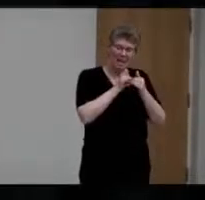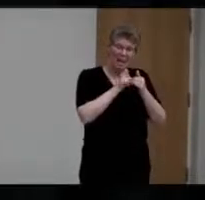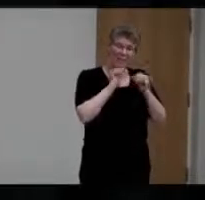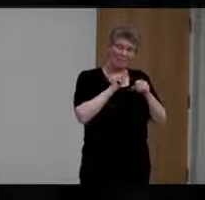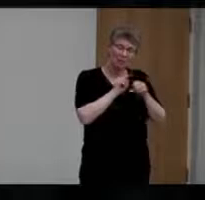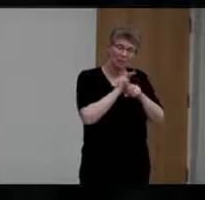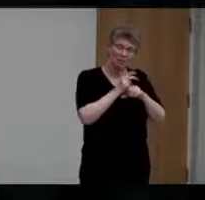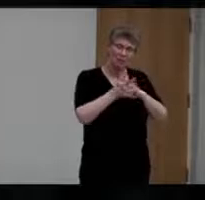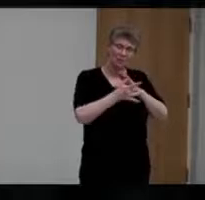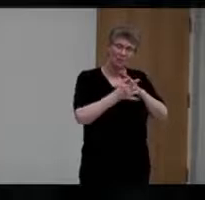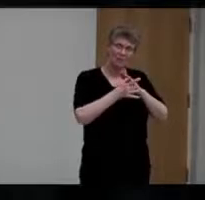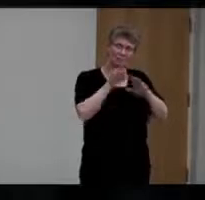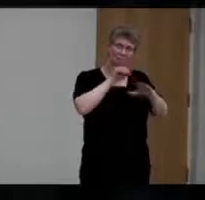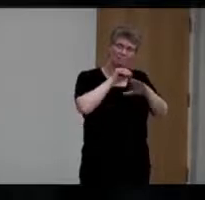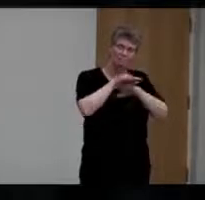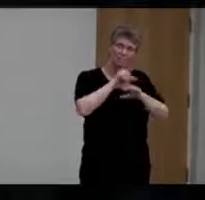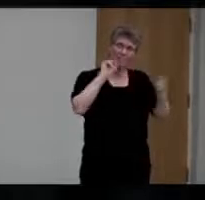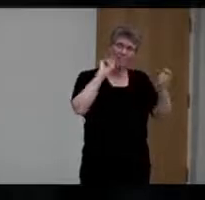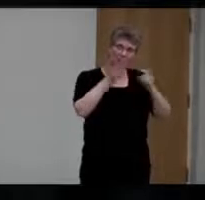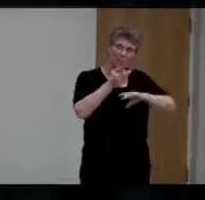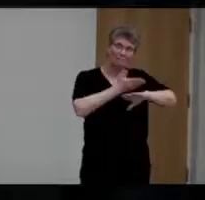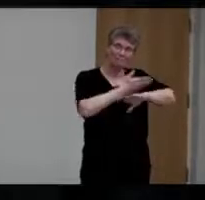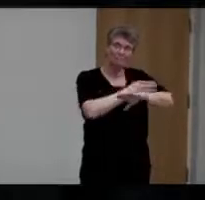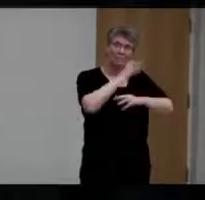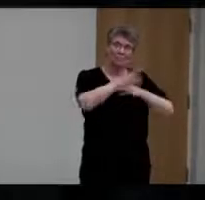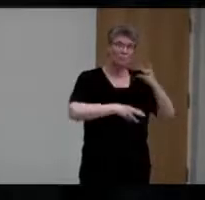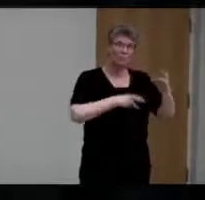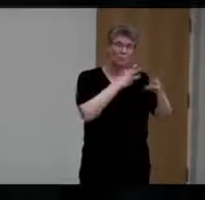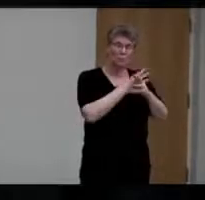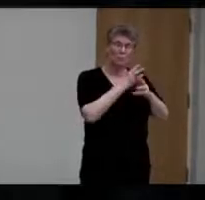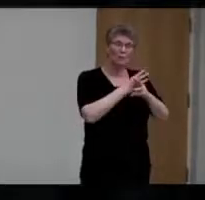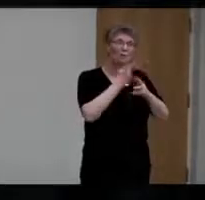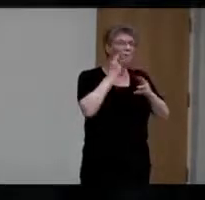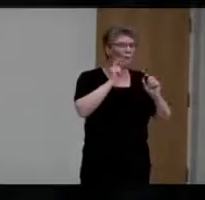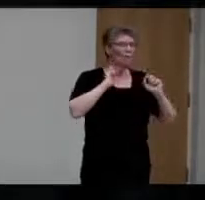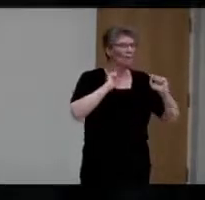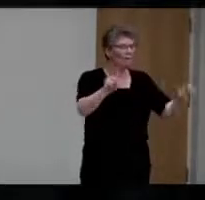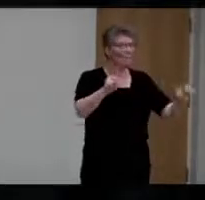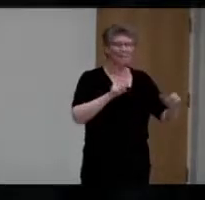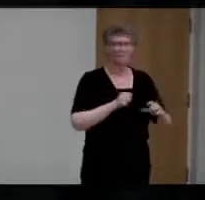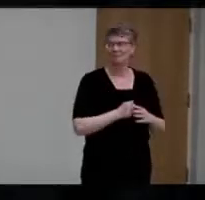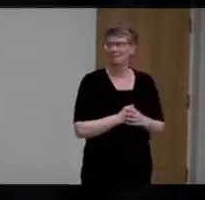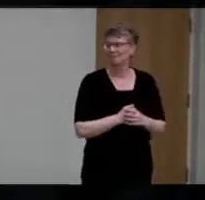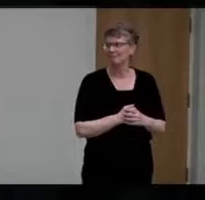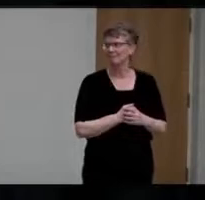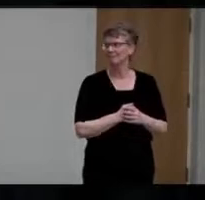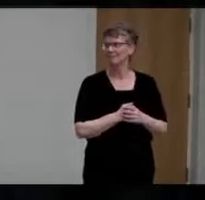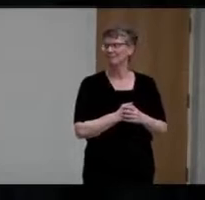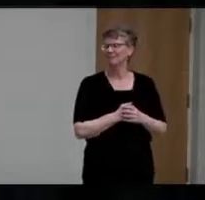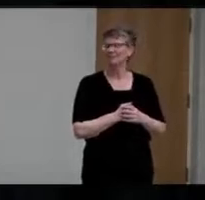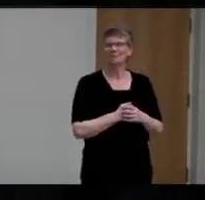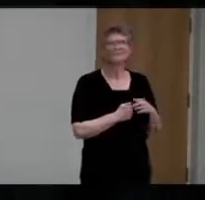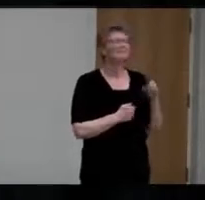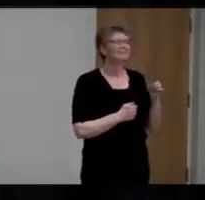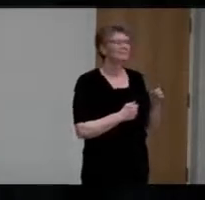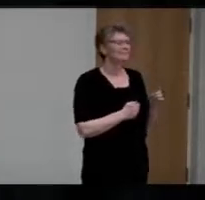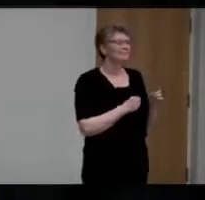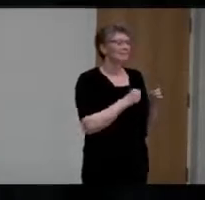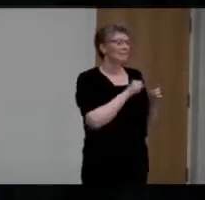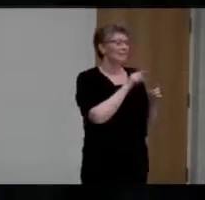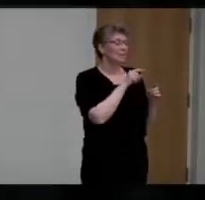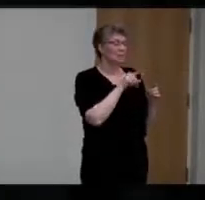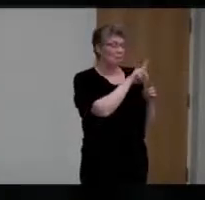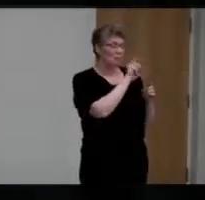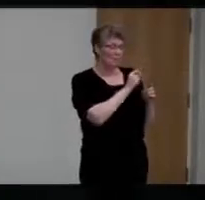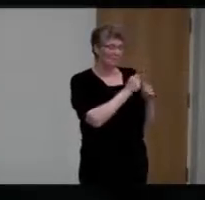the world in ways that hopefully work for all of us. We've had a common theme in the questions that have been submitted ahead of time from